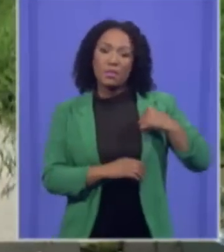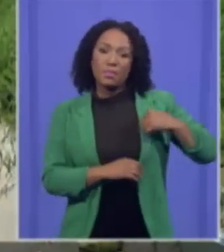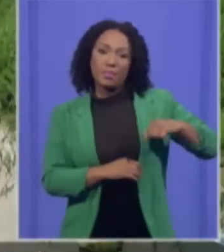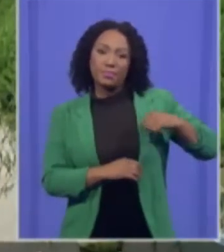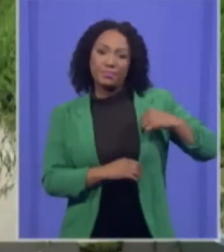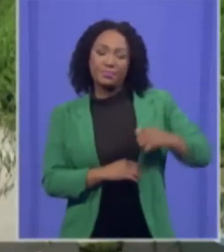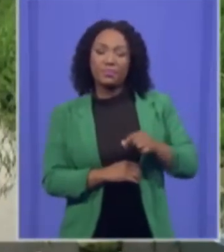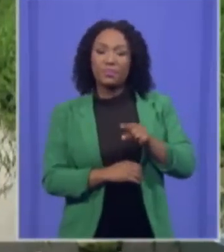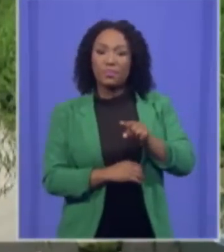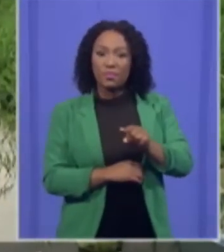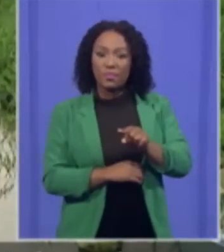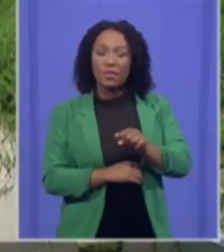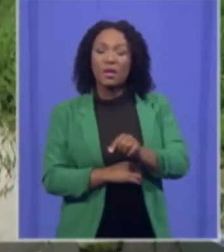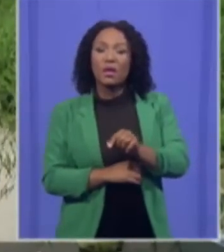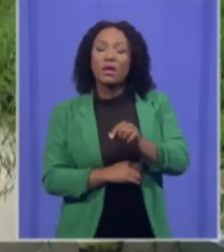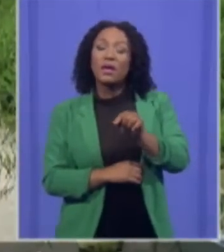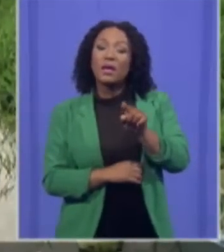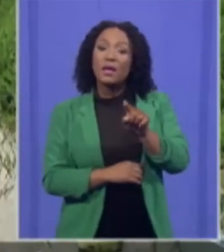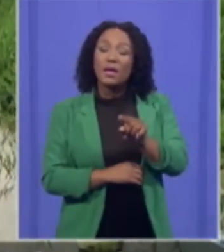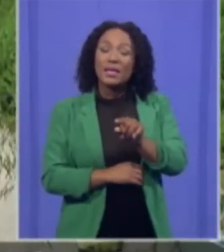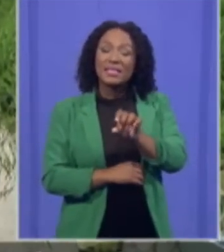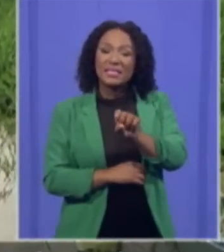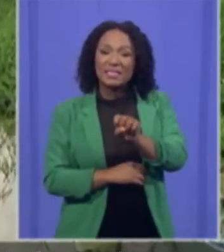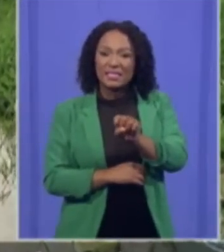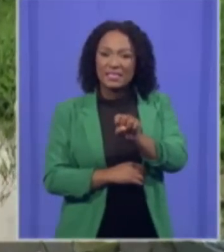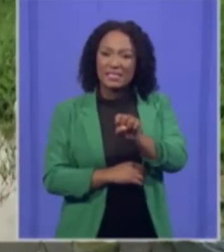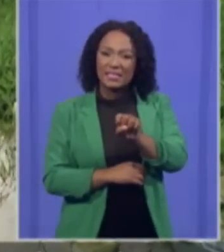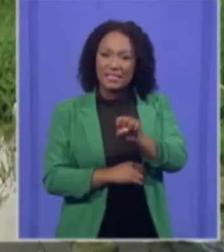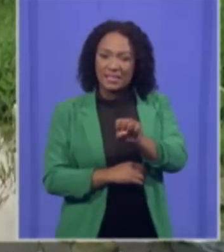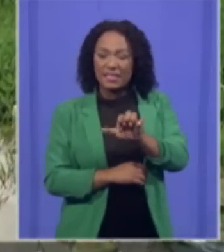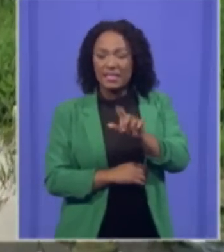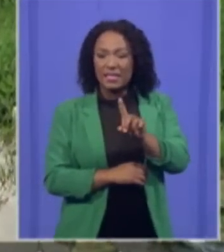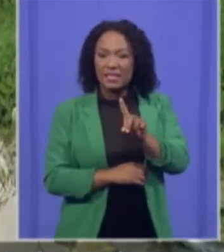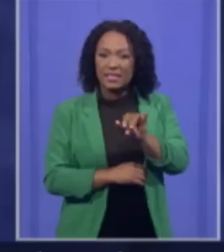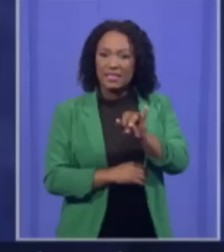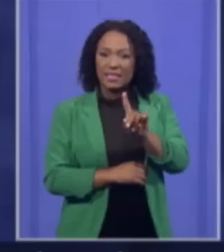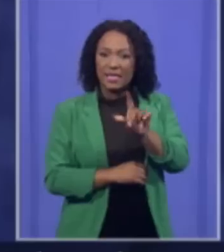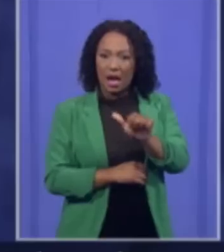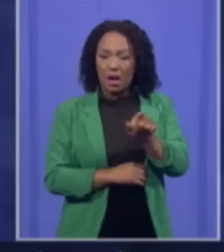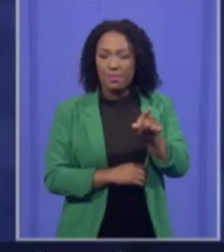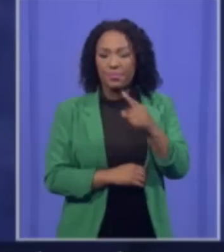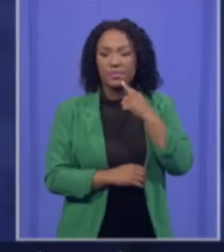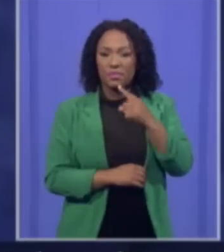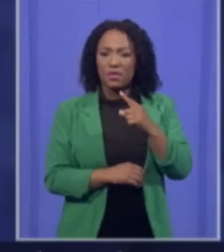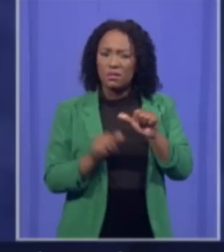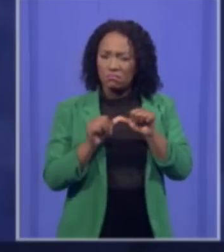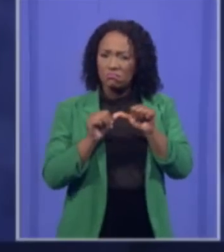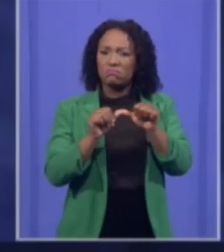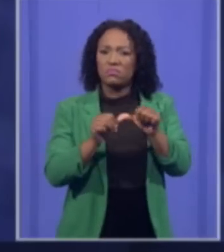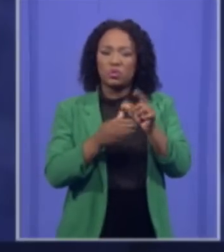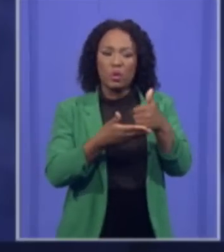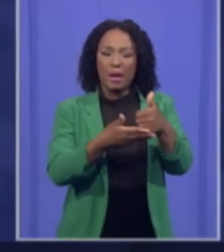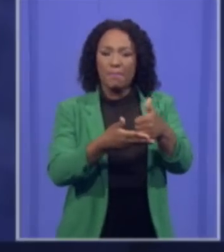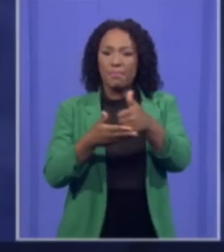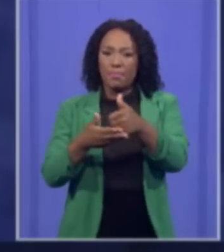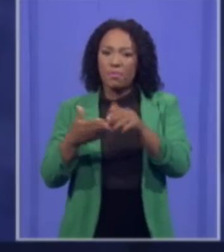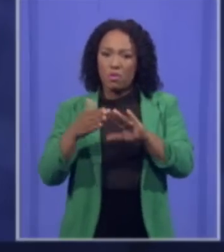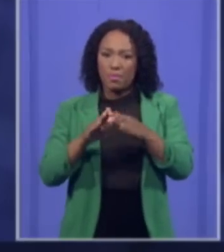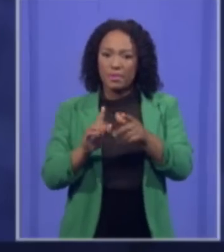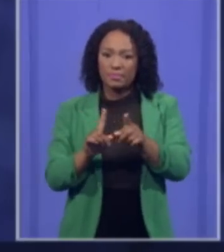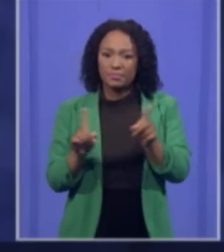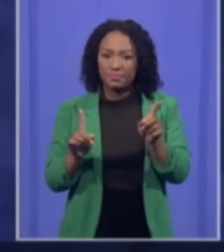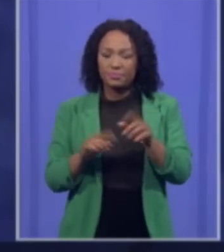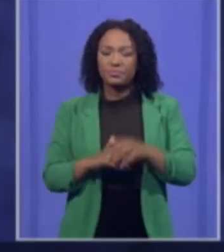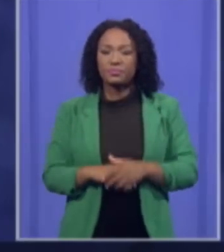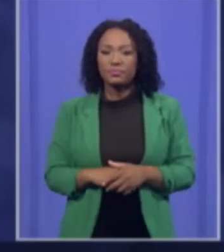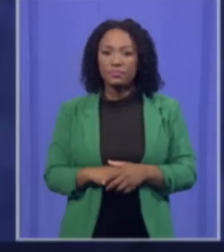Modiri Molema wa re o tsweletse go tsereganya go thusa baagi. Bokete ba didiba tsa rona tse di tlamelang toropo